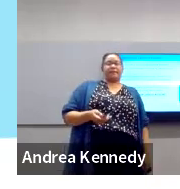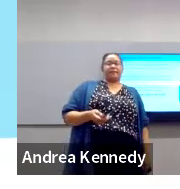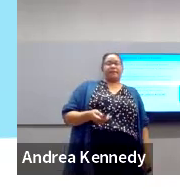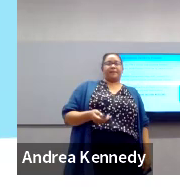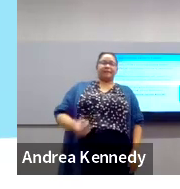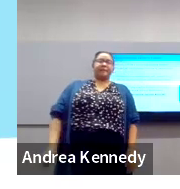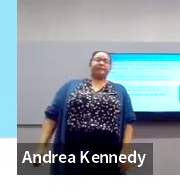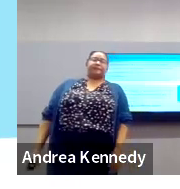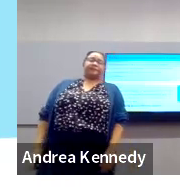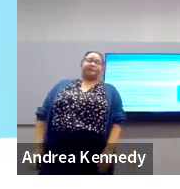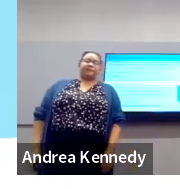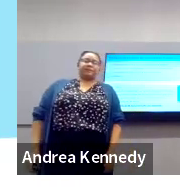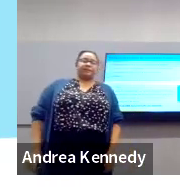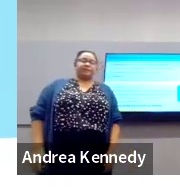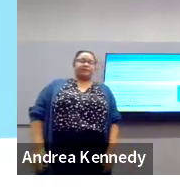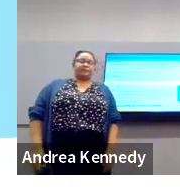month.